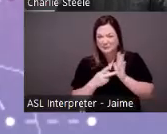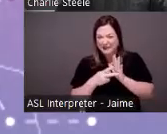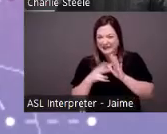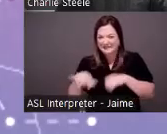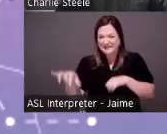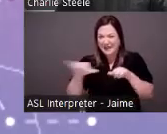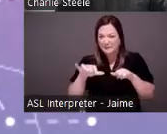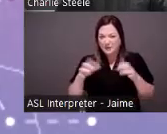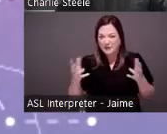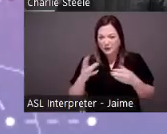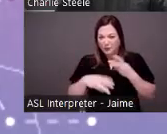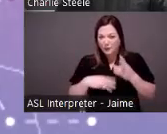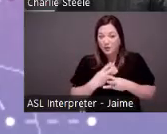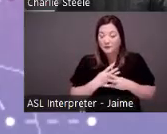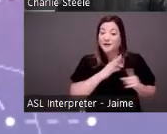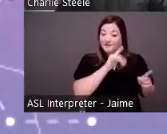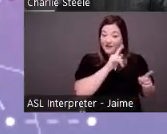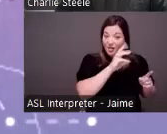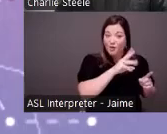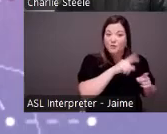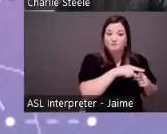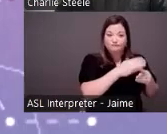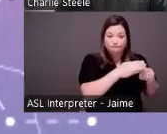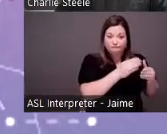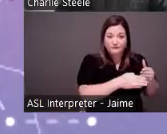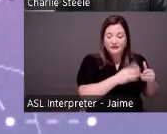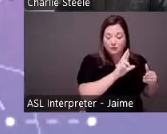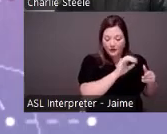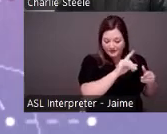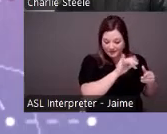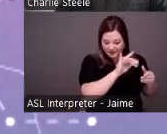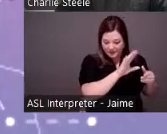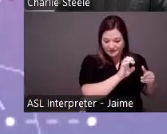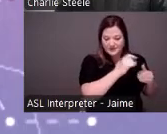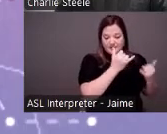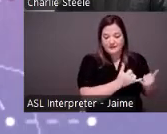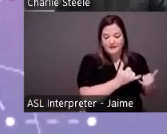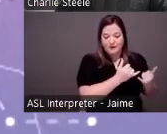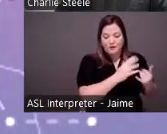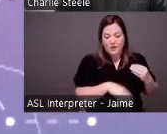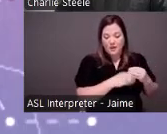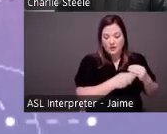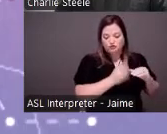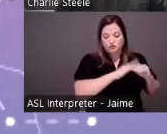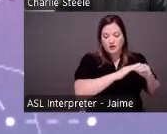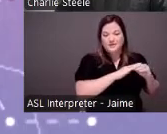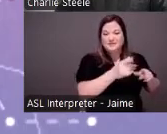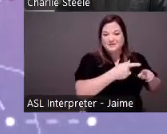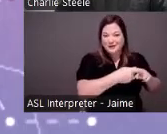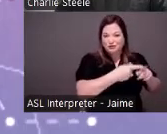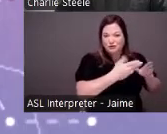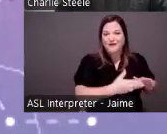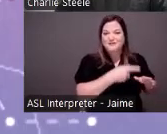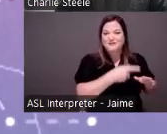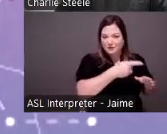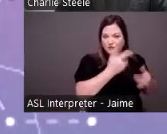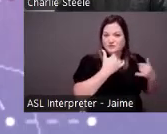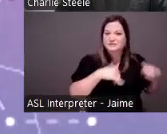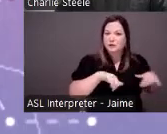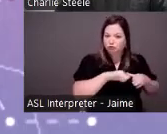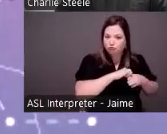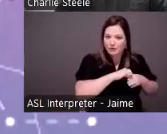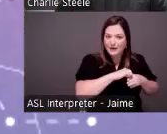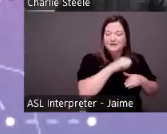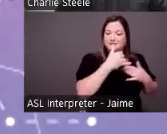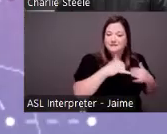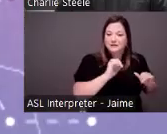Canada, a fellow is someone who's completed their residency and now they're just doing some extra specialization. They're still in training and they can still